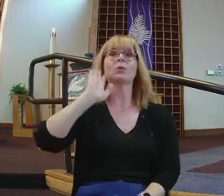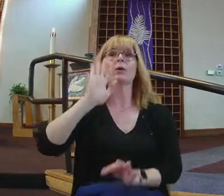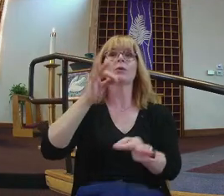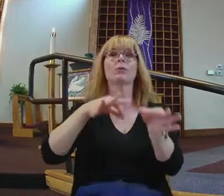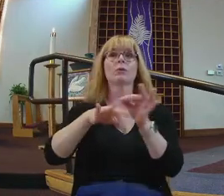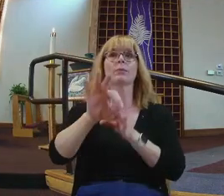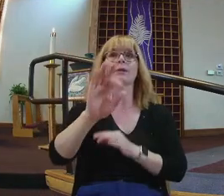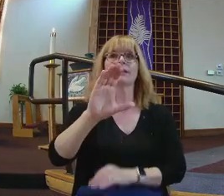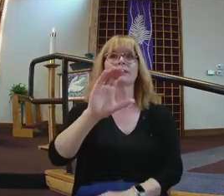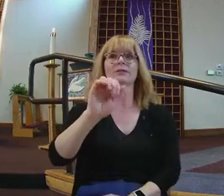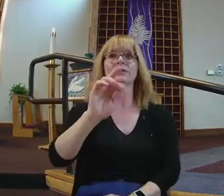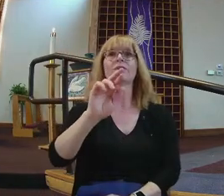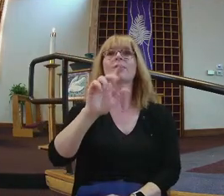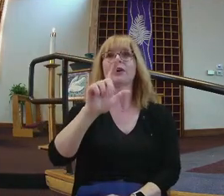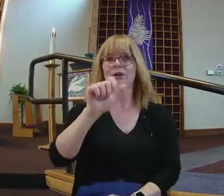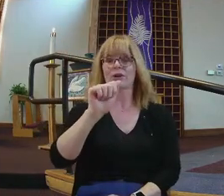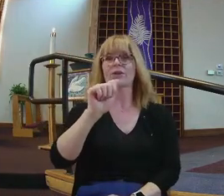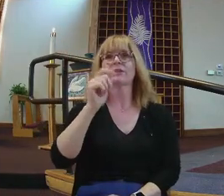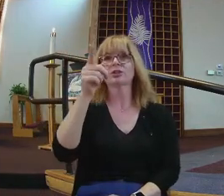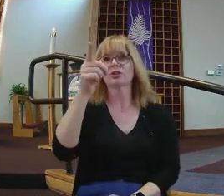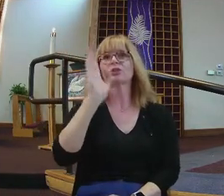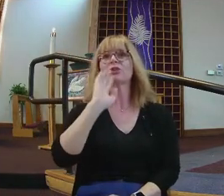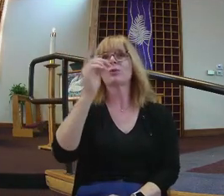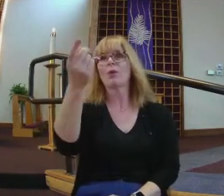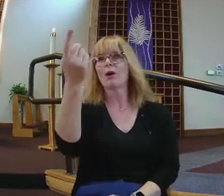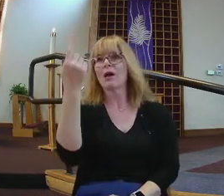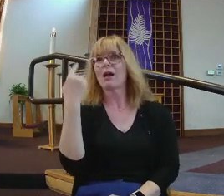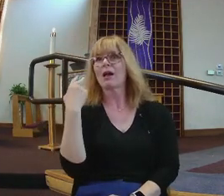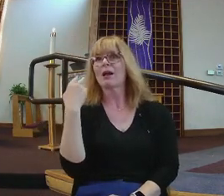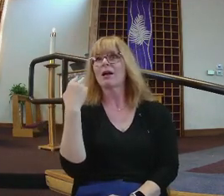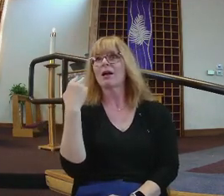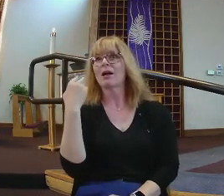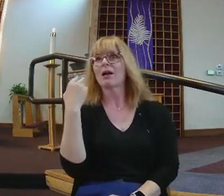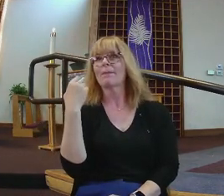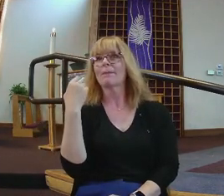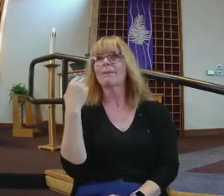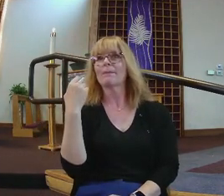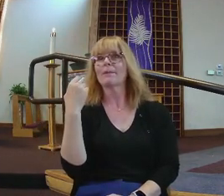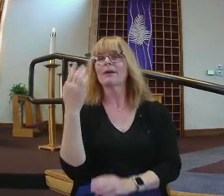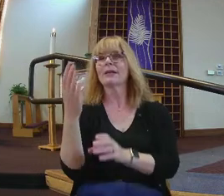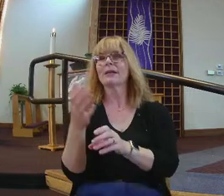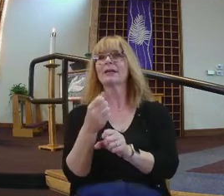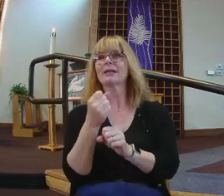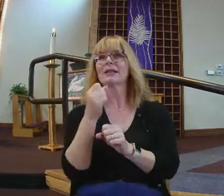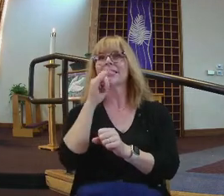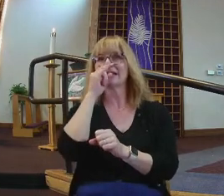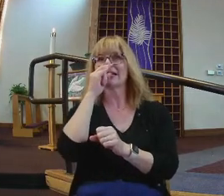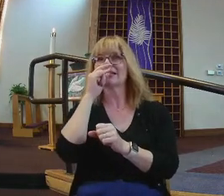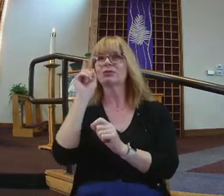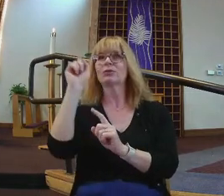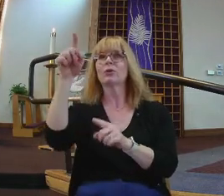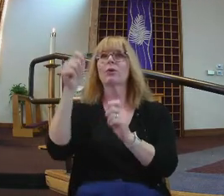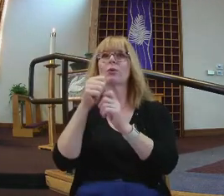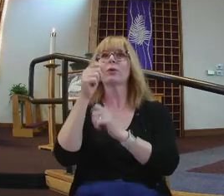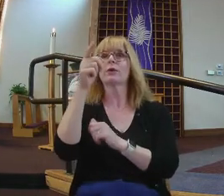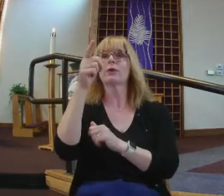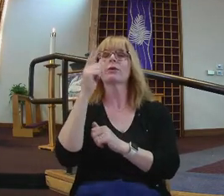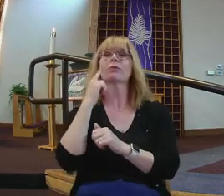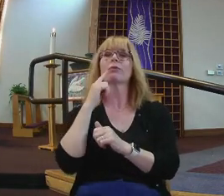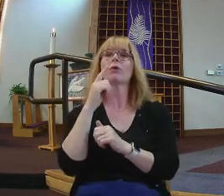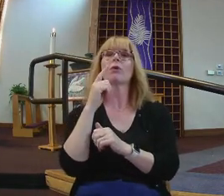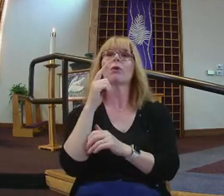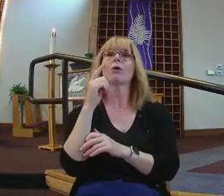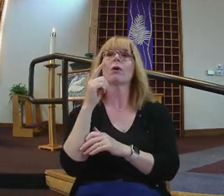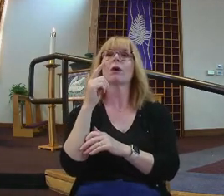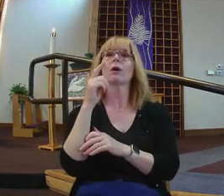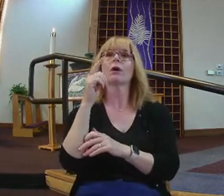today, and she is going to come sweep you up in a palm parade. So hopefully you still have your